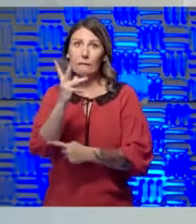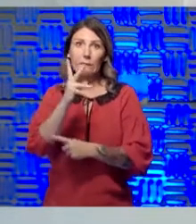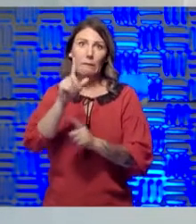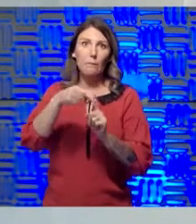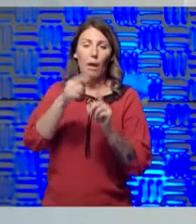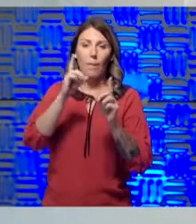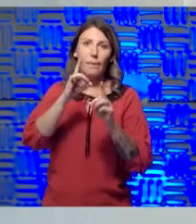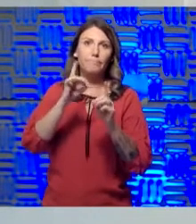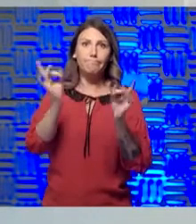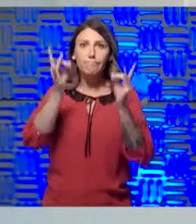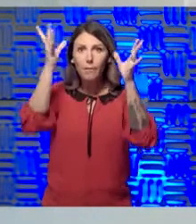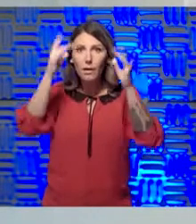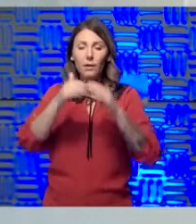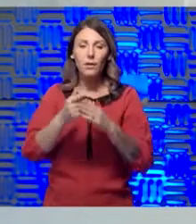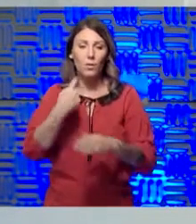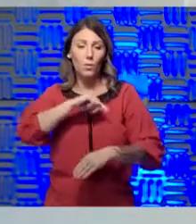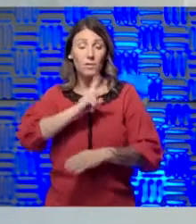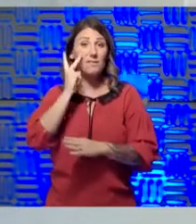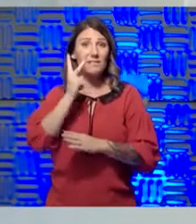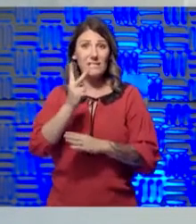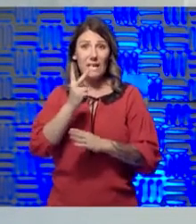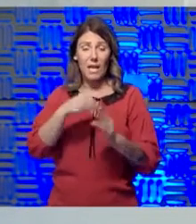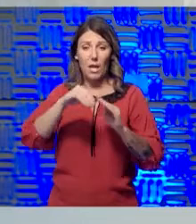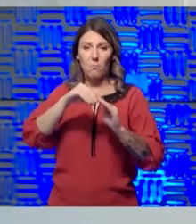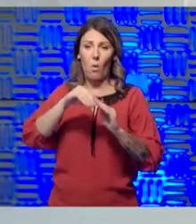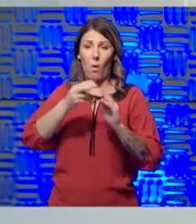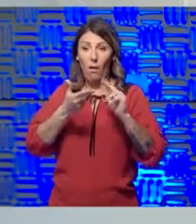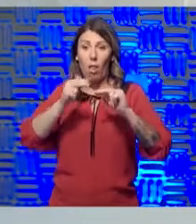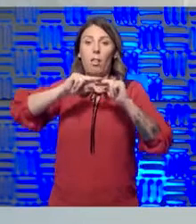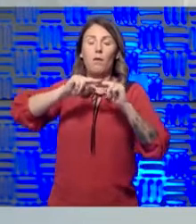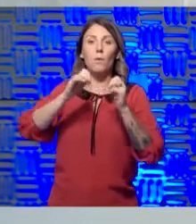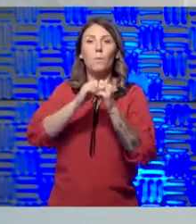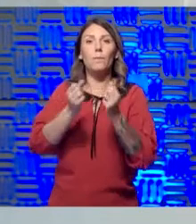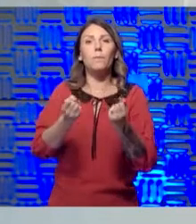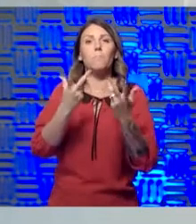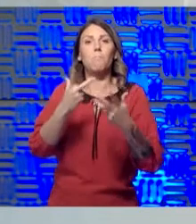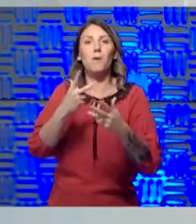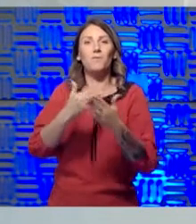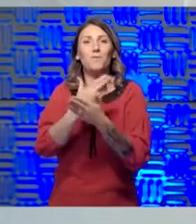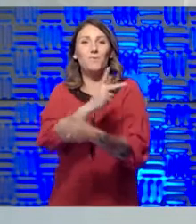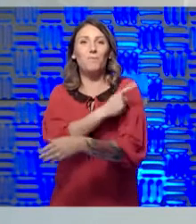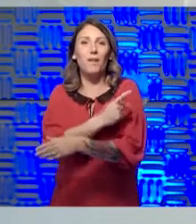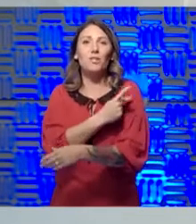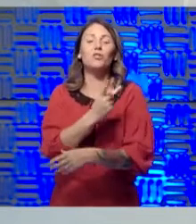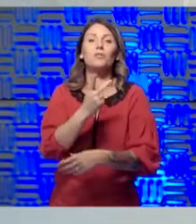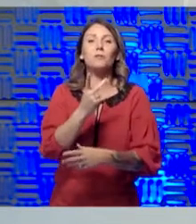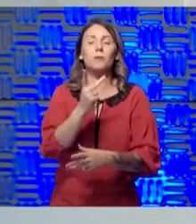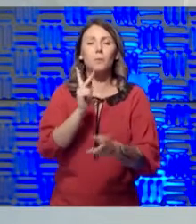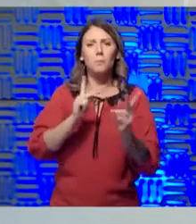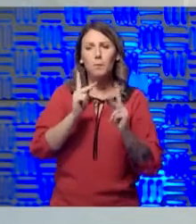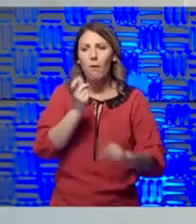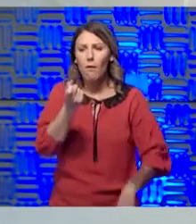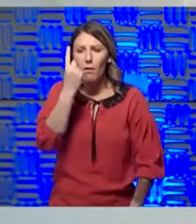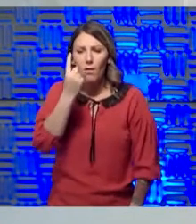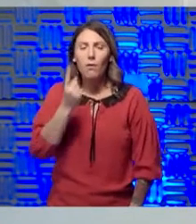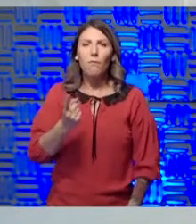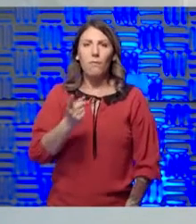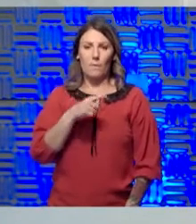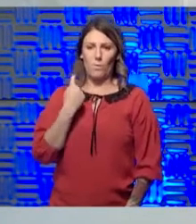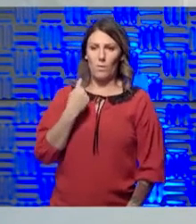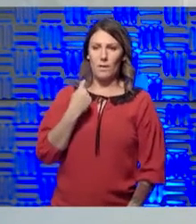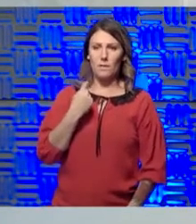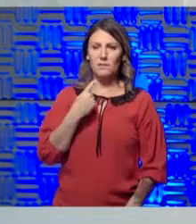we are seeing a pretty steep trajectory increase in the amount of new patients because I think people are understanding that the risk